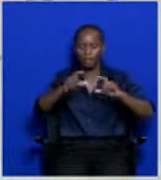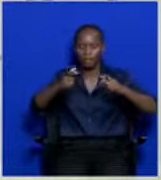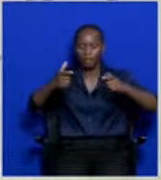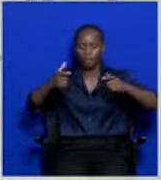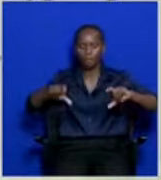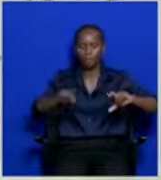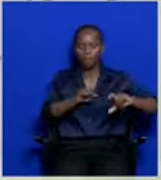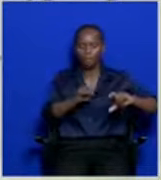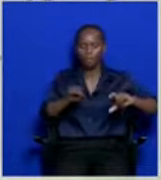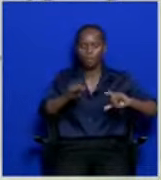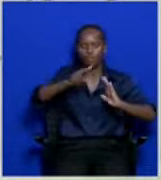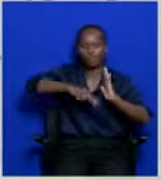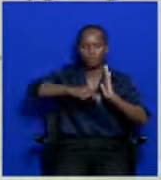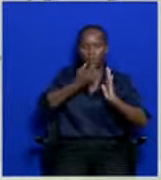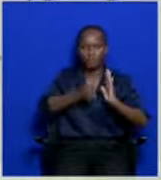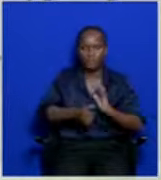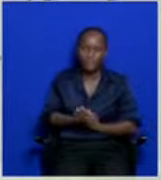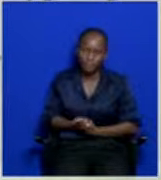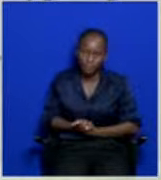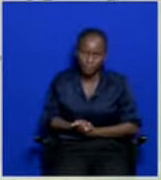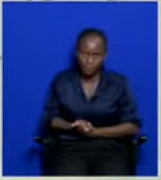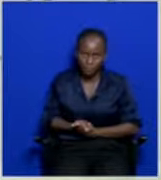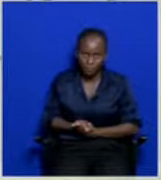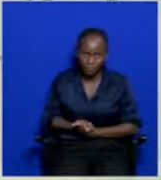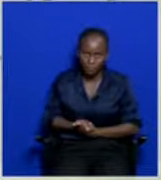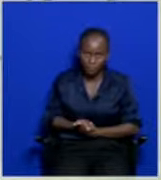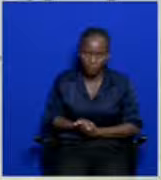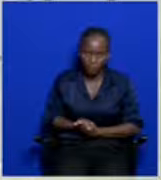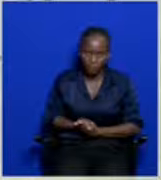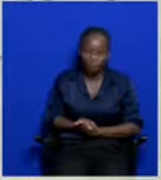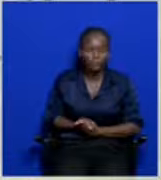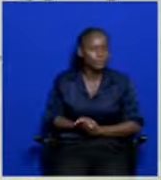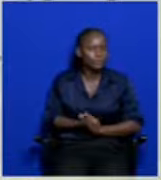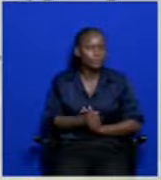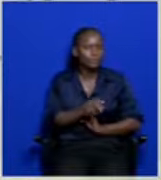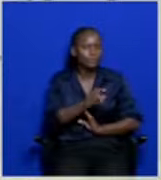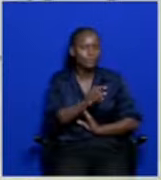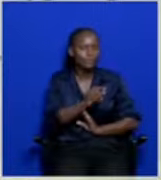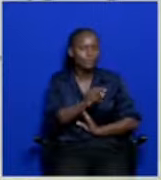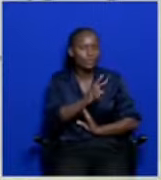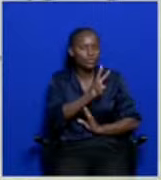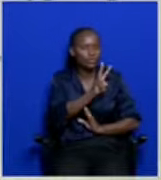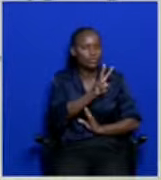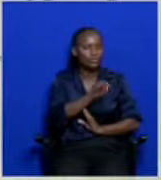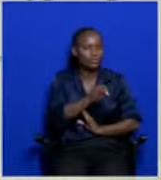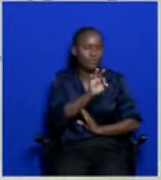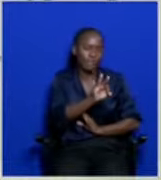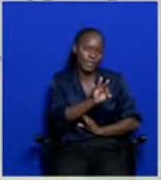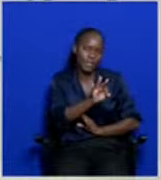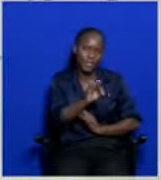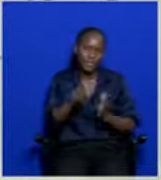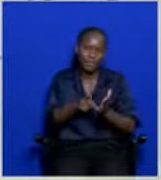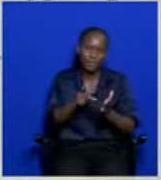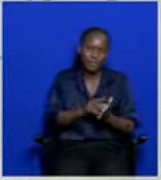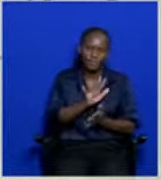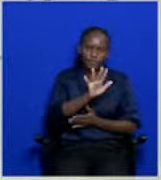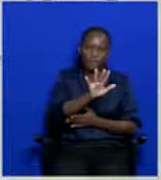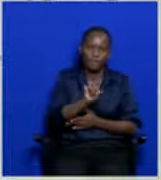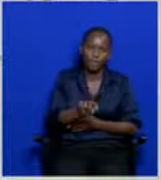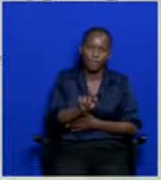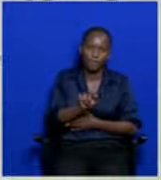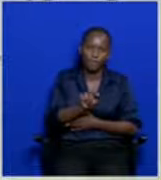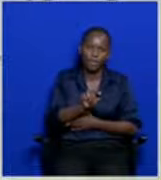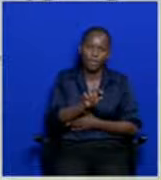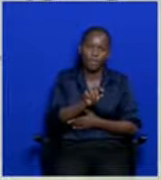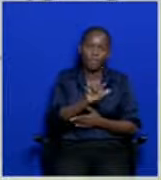Analysis or on 513? 2.3 at page 513. Please find attached the